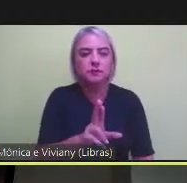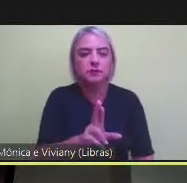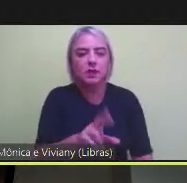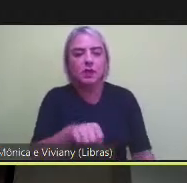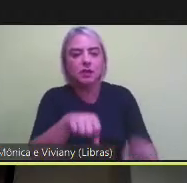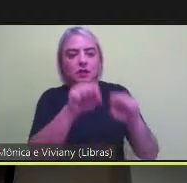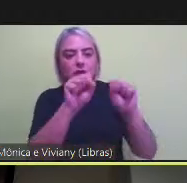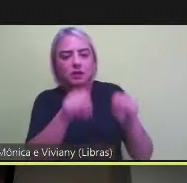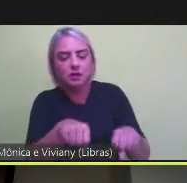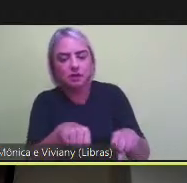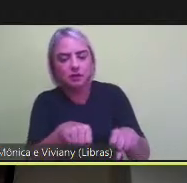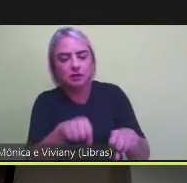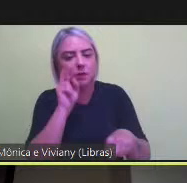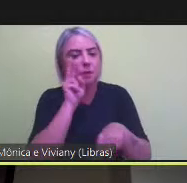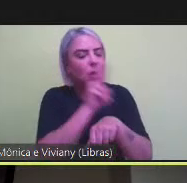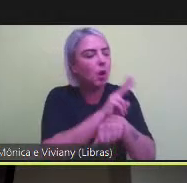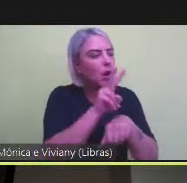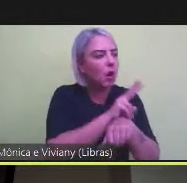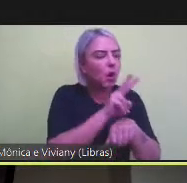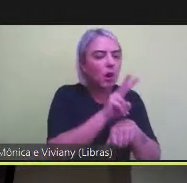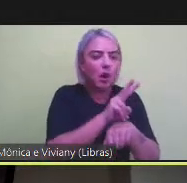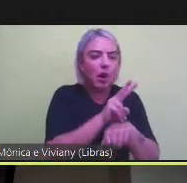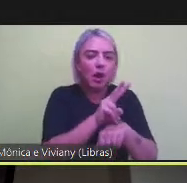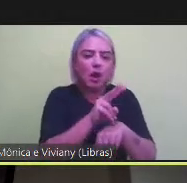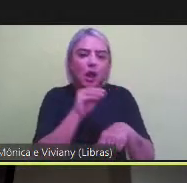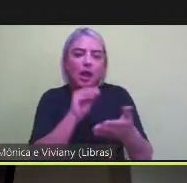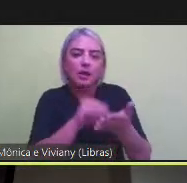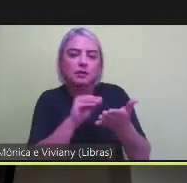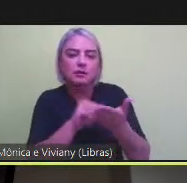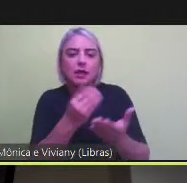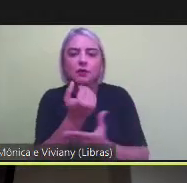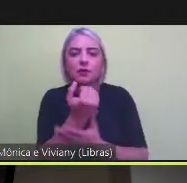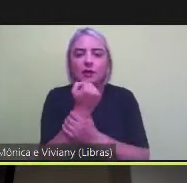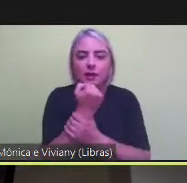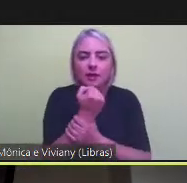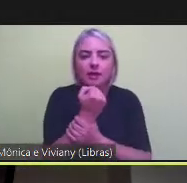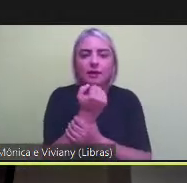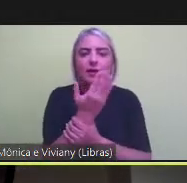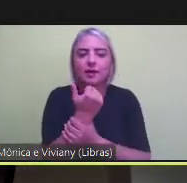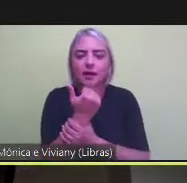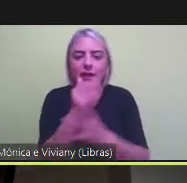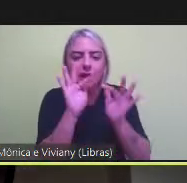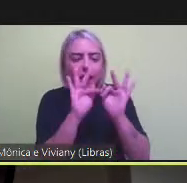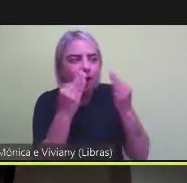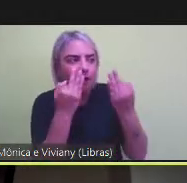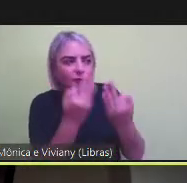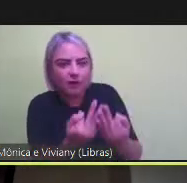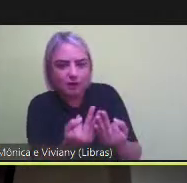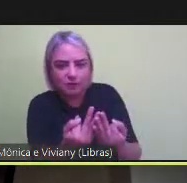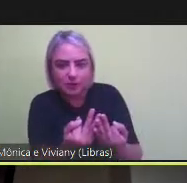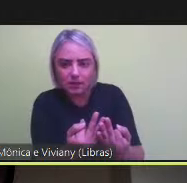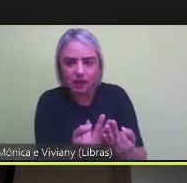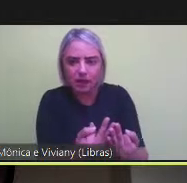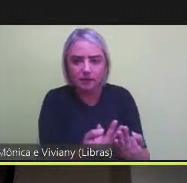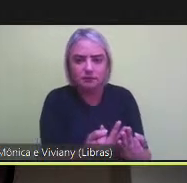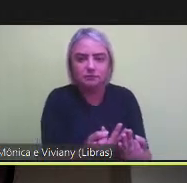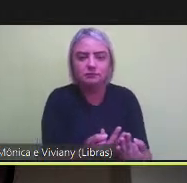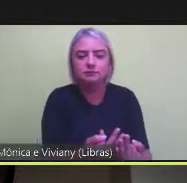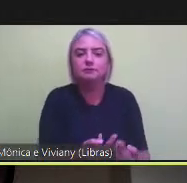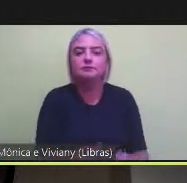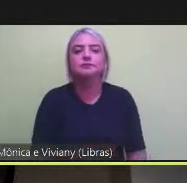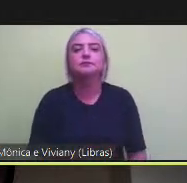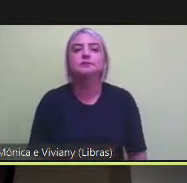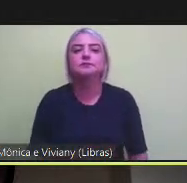of the monitoring system, which we implemented during the period of economic crisis to evaluate